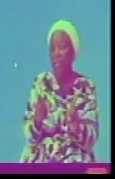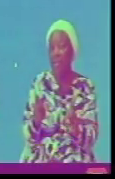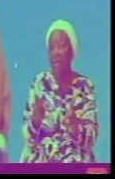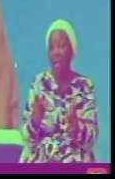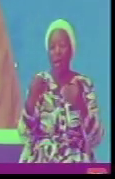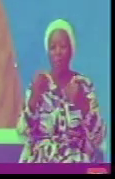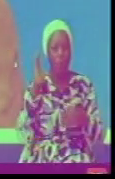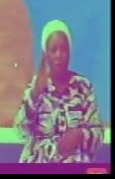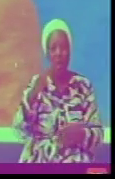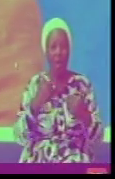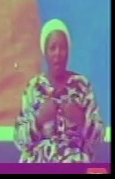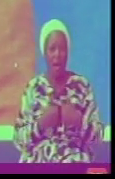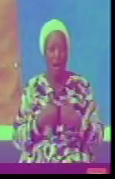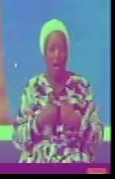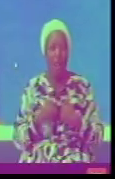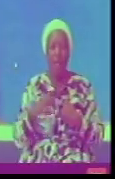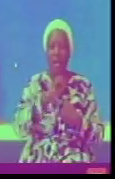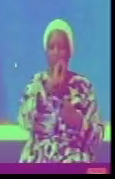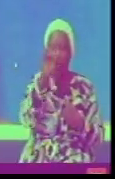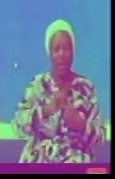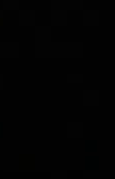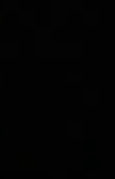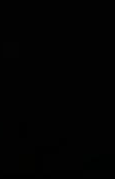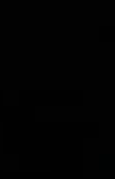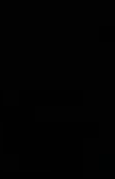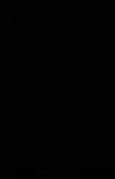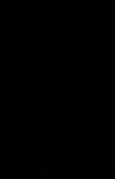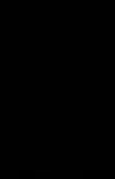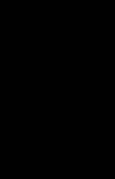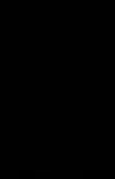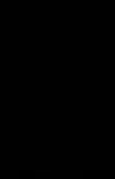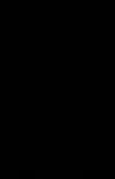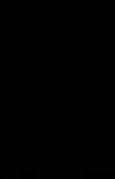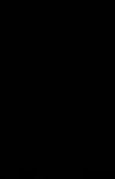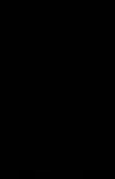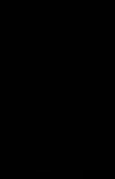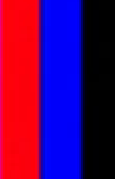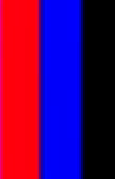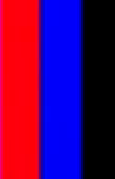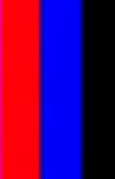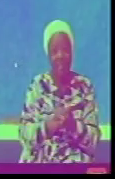believes should not perish, but